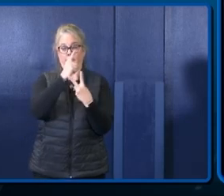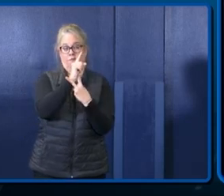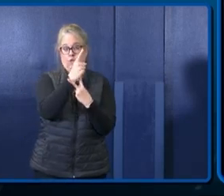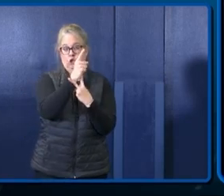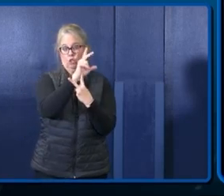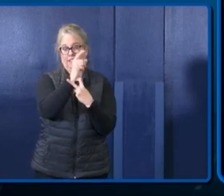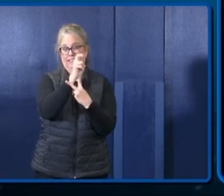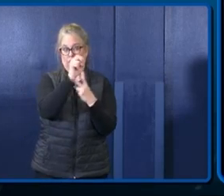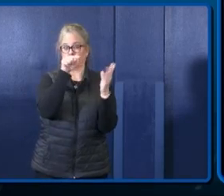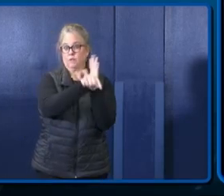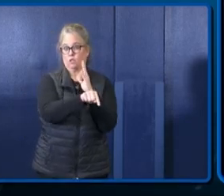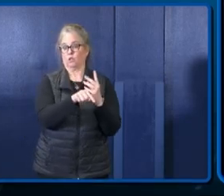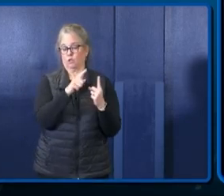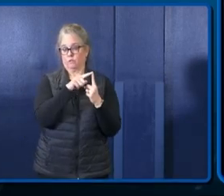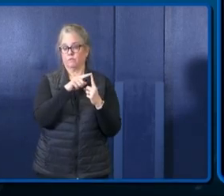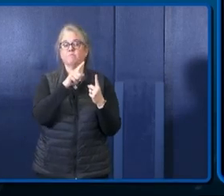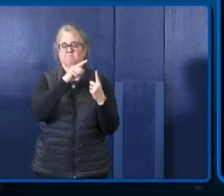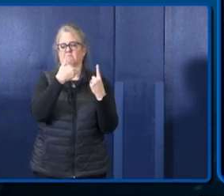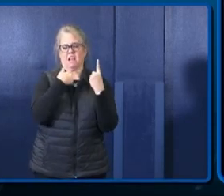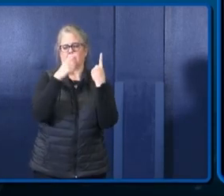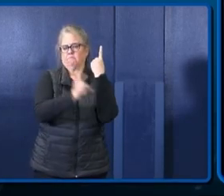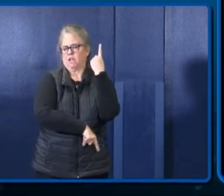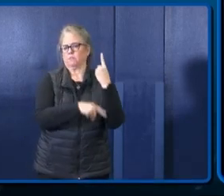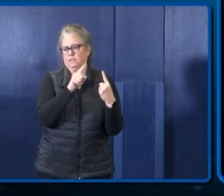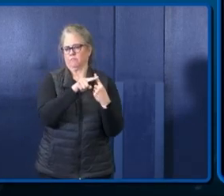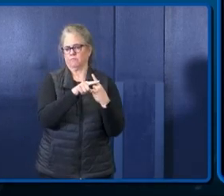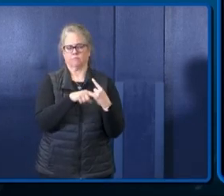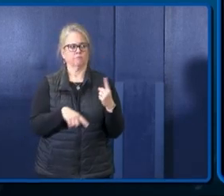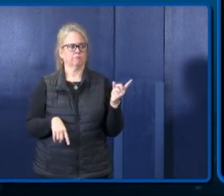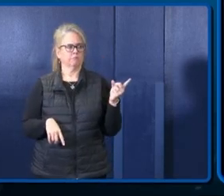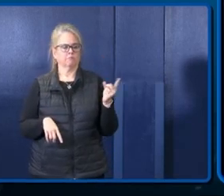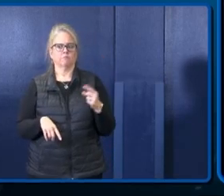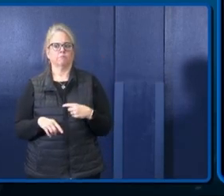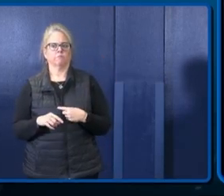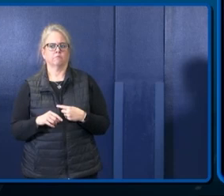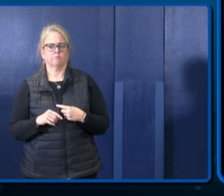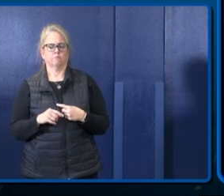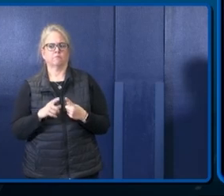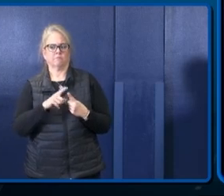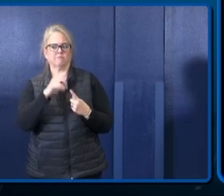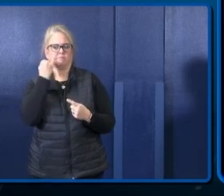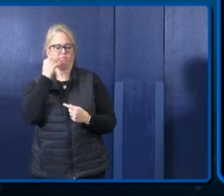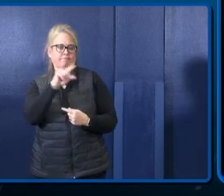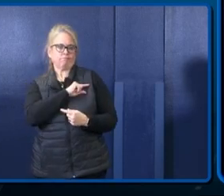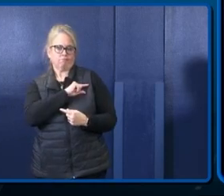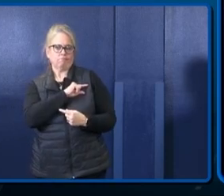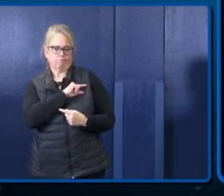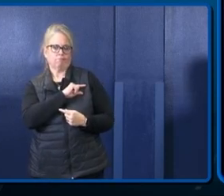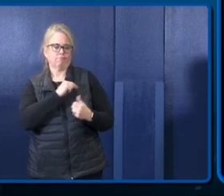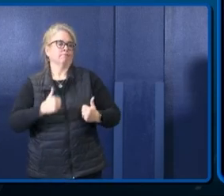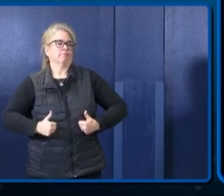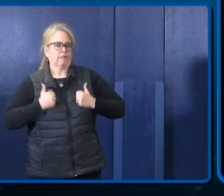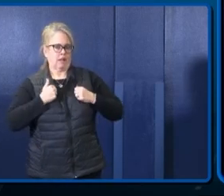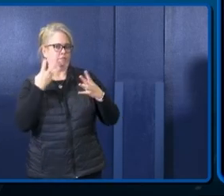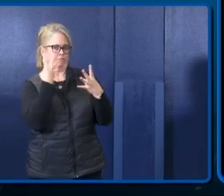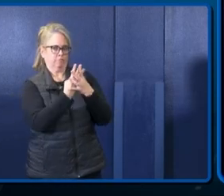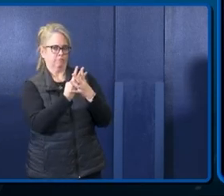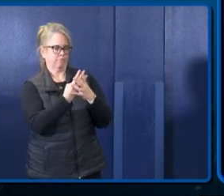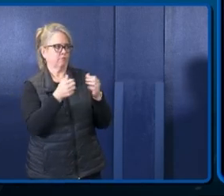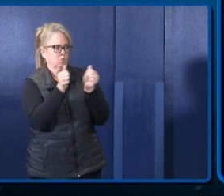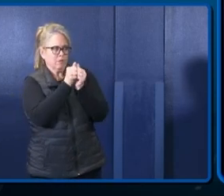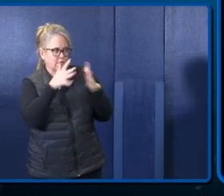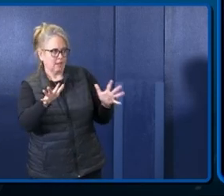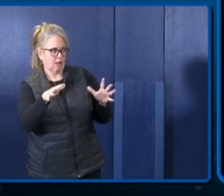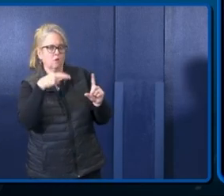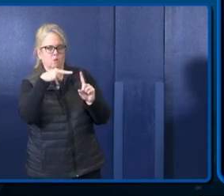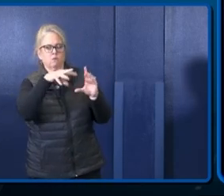punishment, which is if somebody's convicted of first-degree murder, it's a sentence of life in prison without the ability to parole, meaning that they